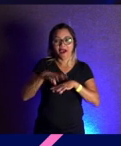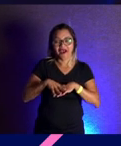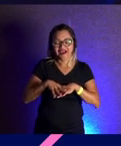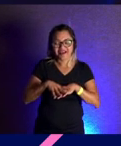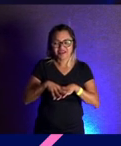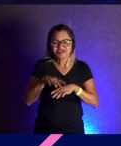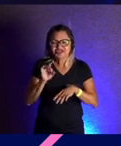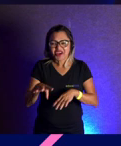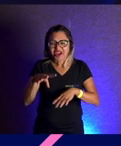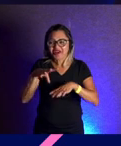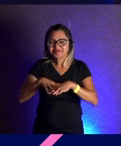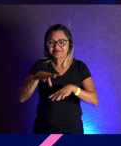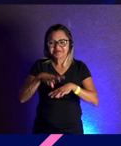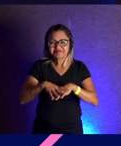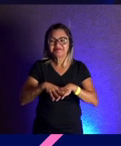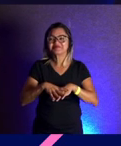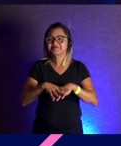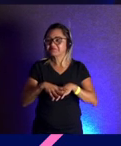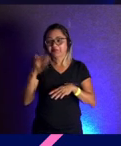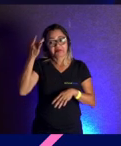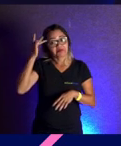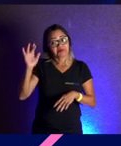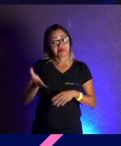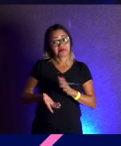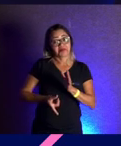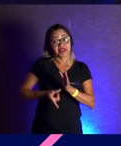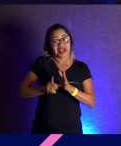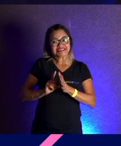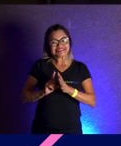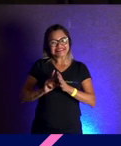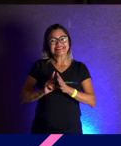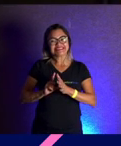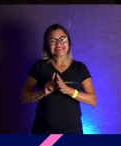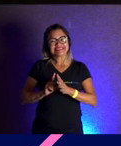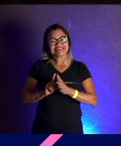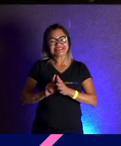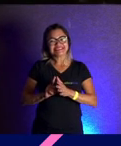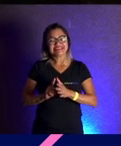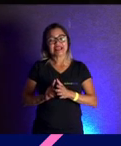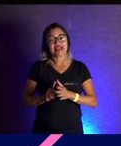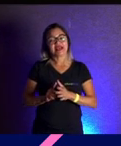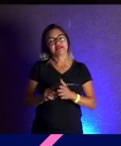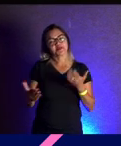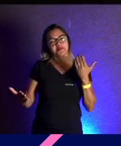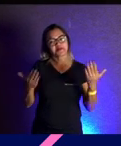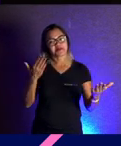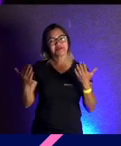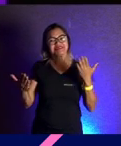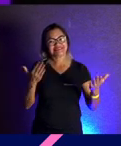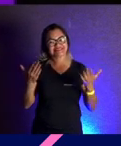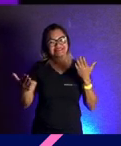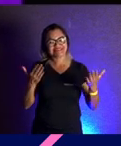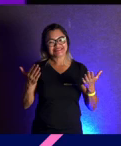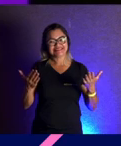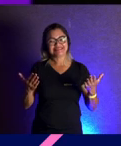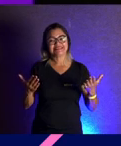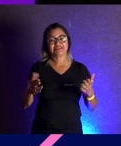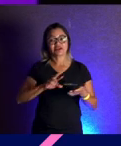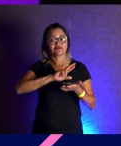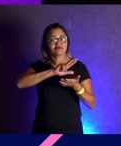just with math, that we didn't know before. Now, that's an estimate, and an estimate is subject to variance or